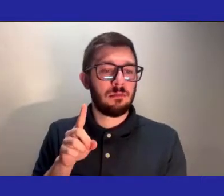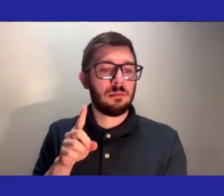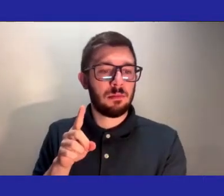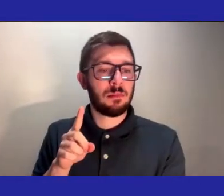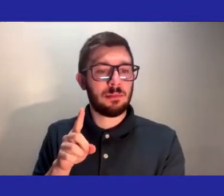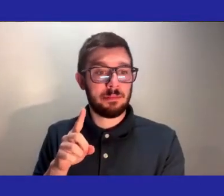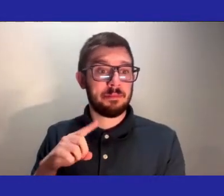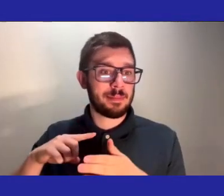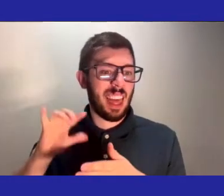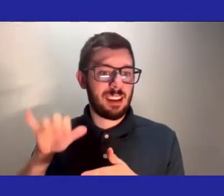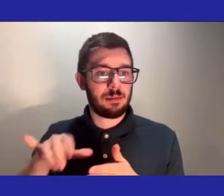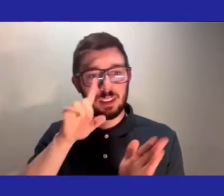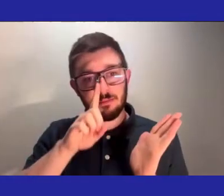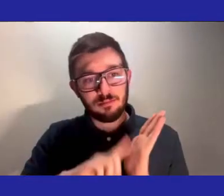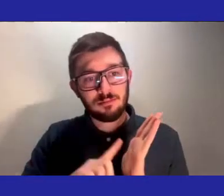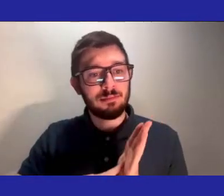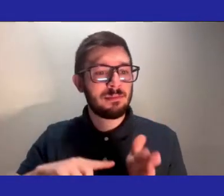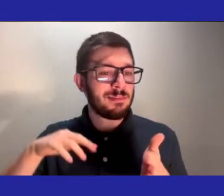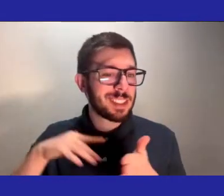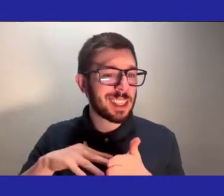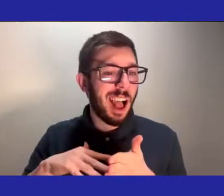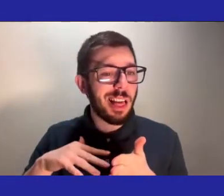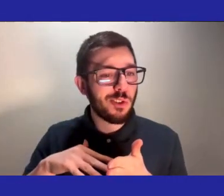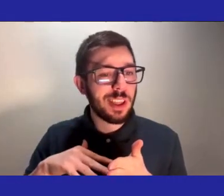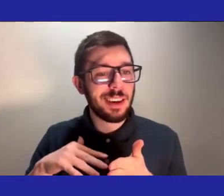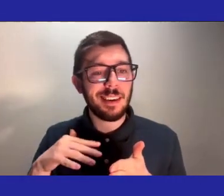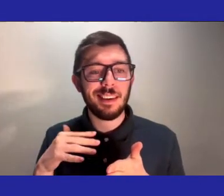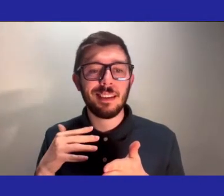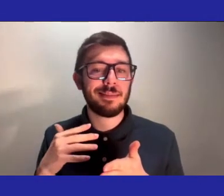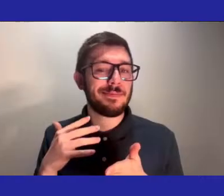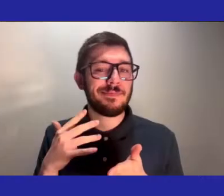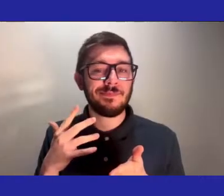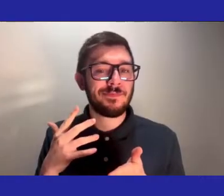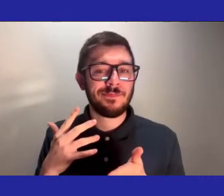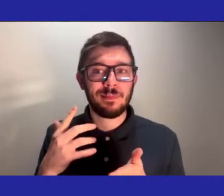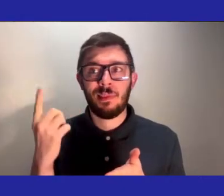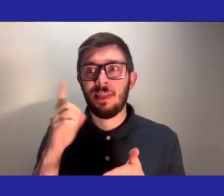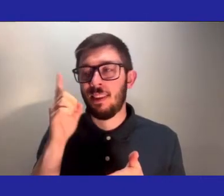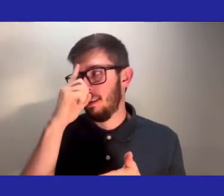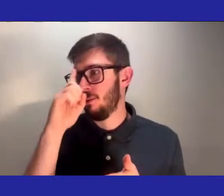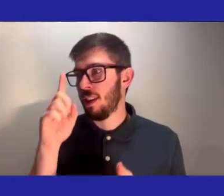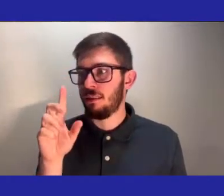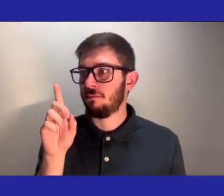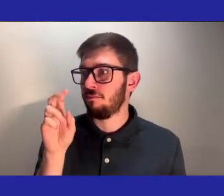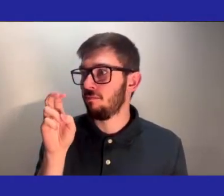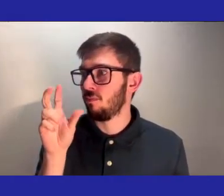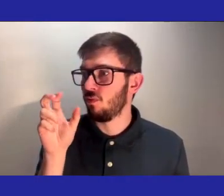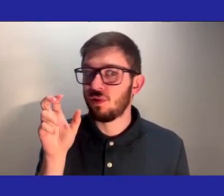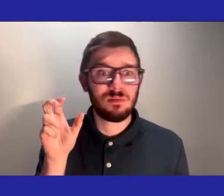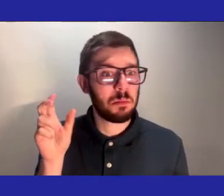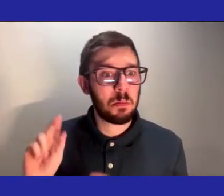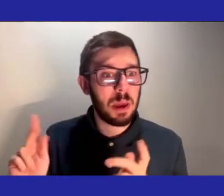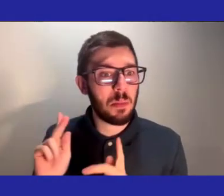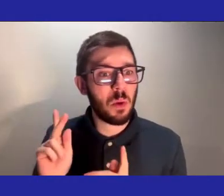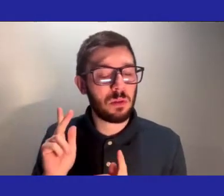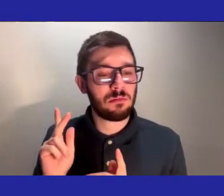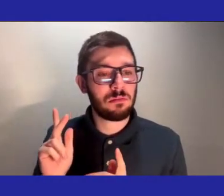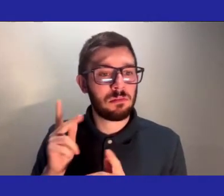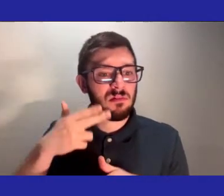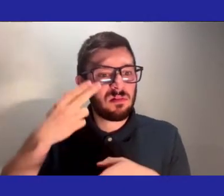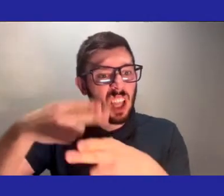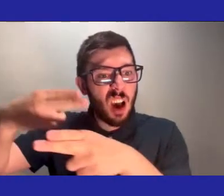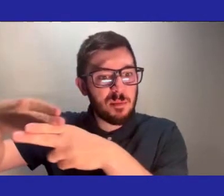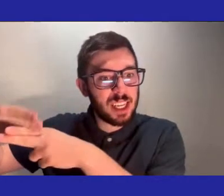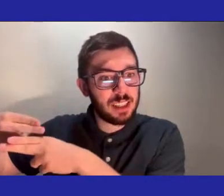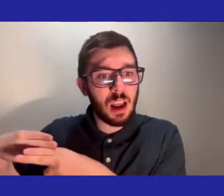scholarly, and I think he was one of there was like hundreds of people who had actually they were looking at for this award, so we're